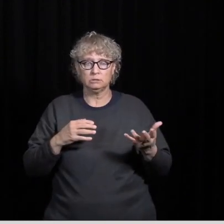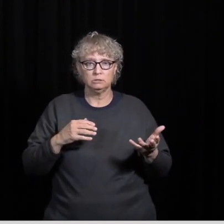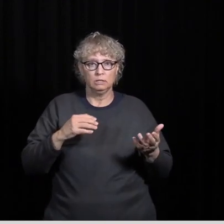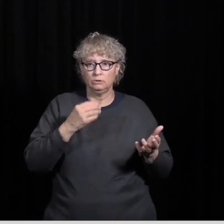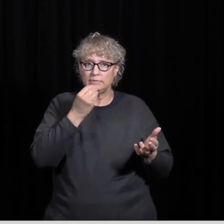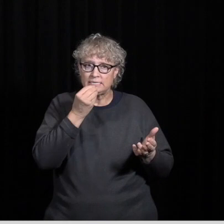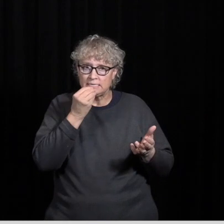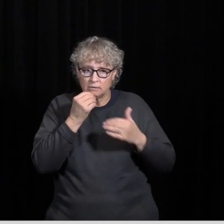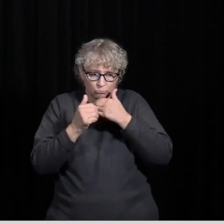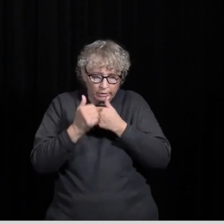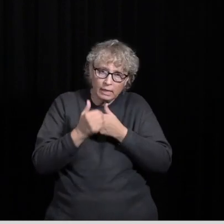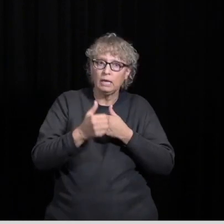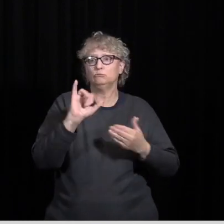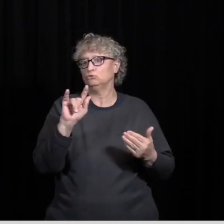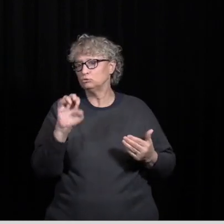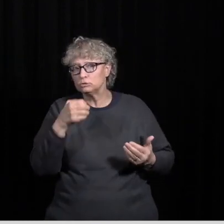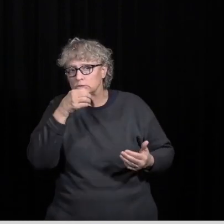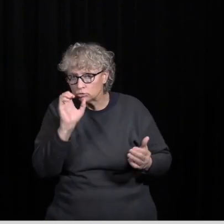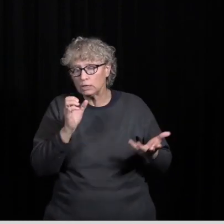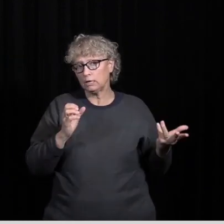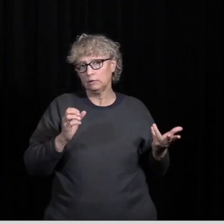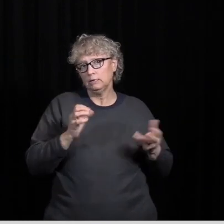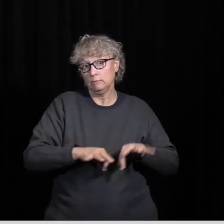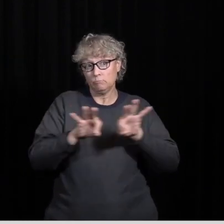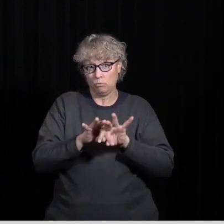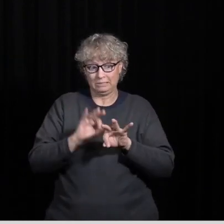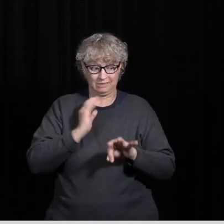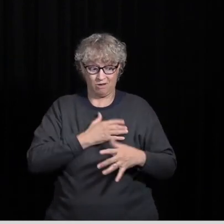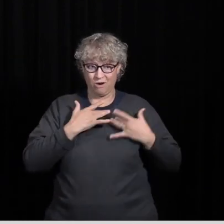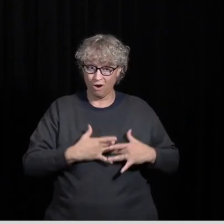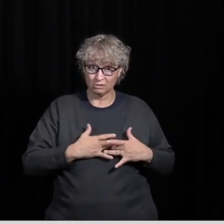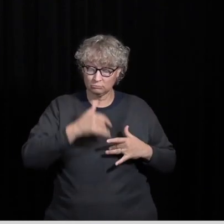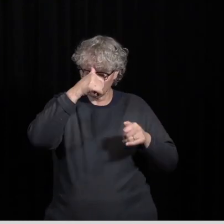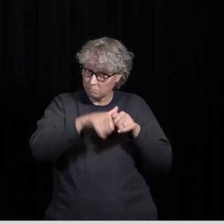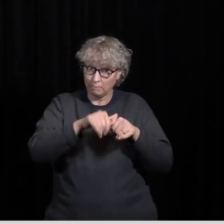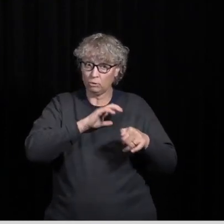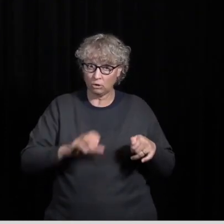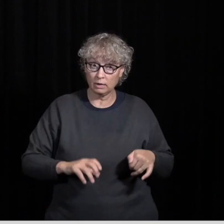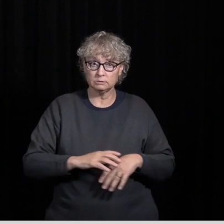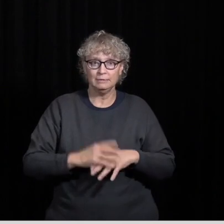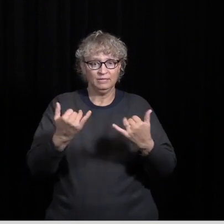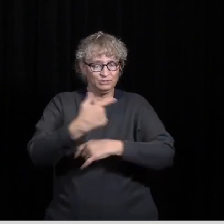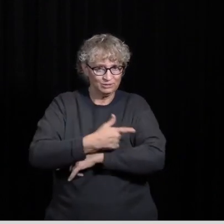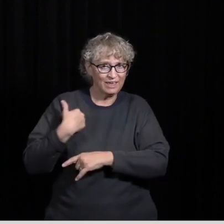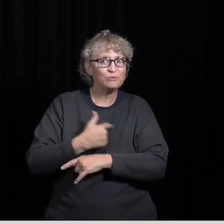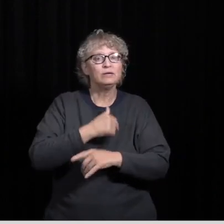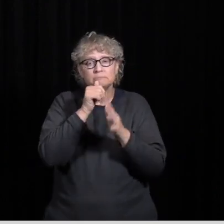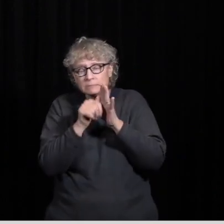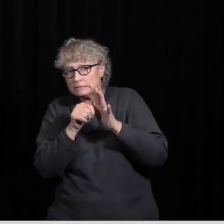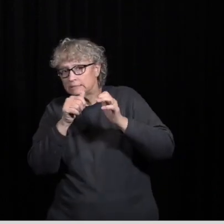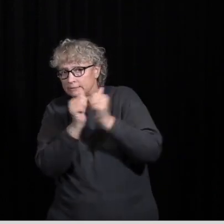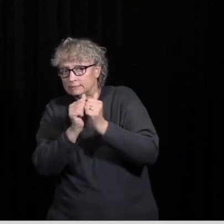eat a little wafer of bread or drink a little bit of juice. What matters is the intent of our heart to remember Christ. So today, as we take refuge in